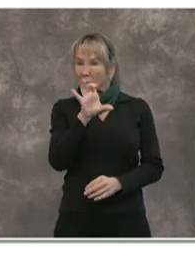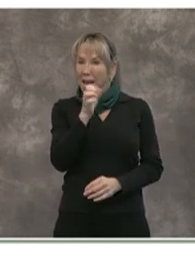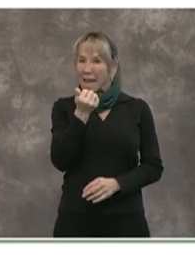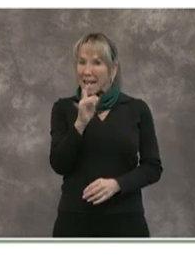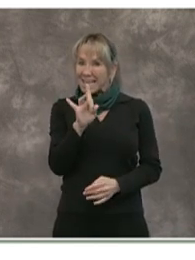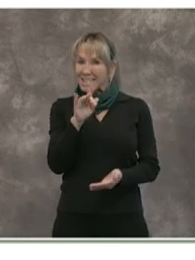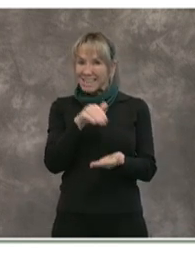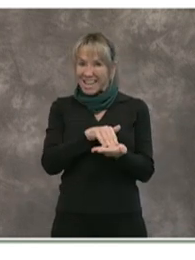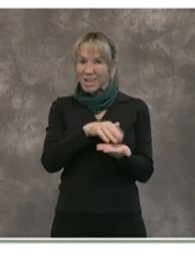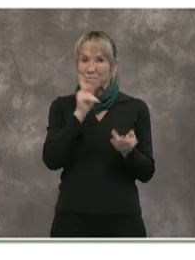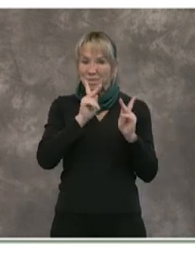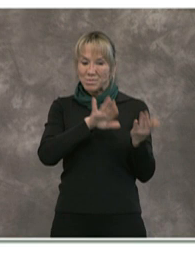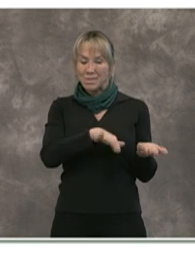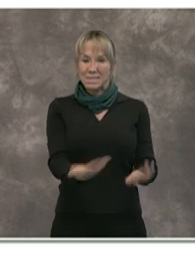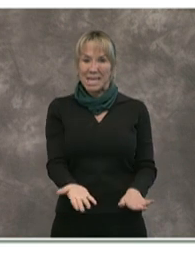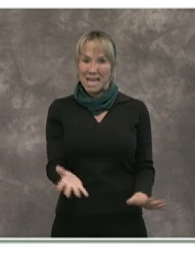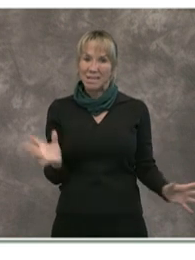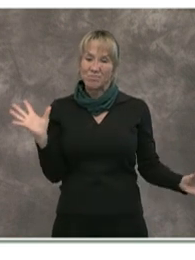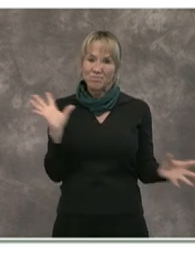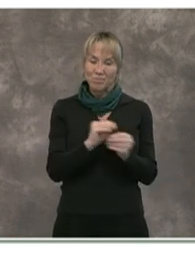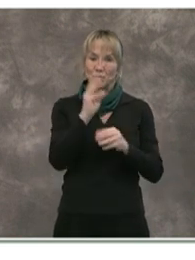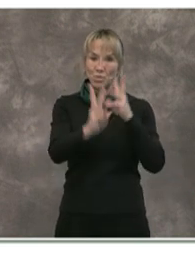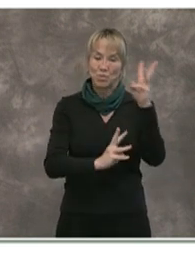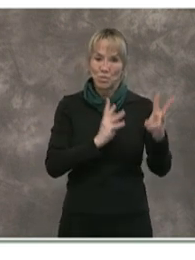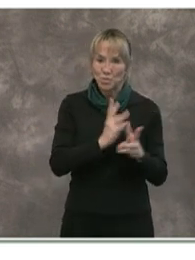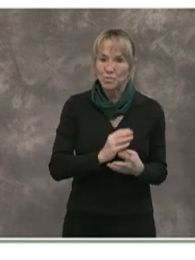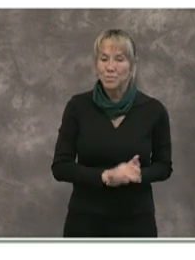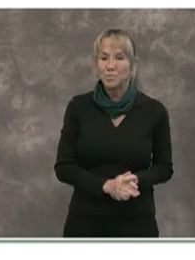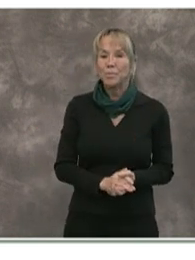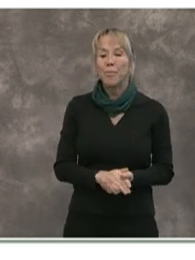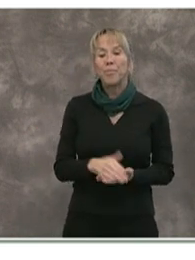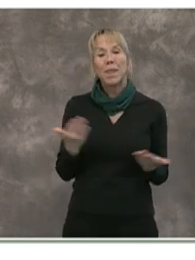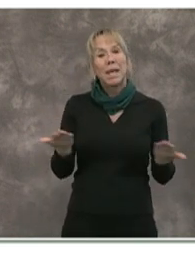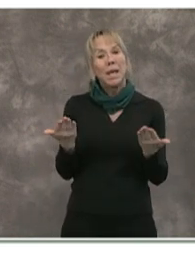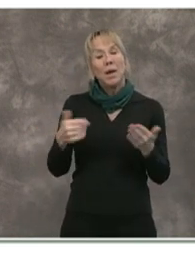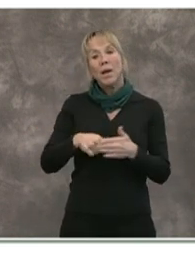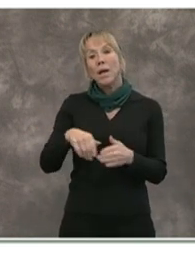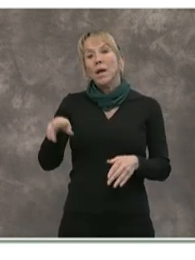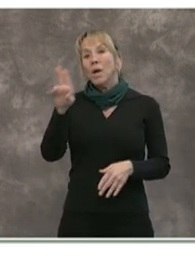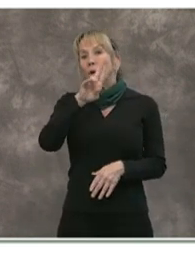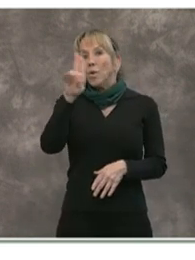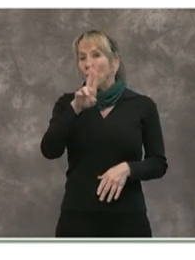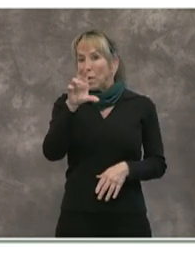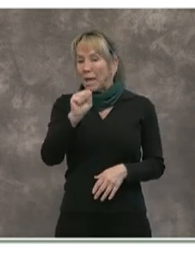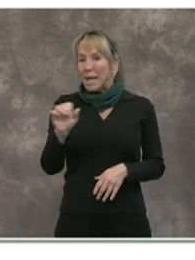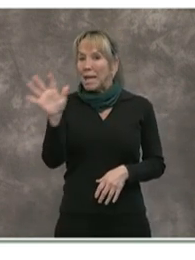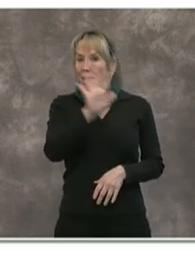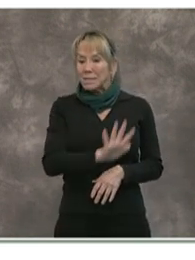118,000 deaths. Nationwide, there were